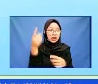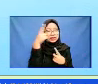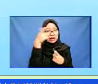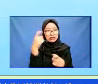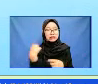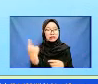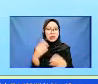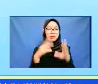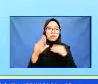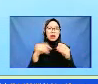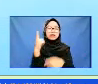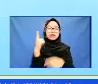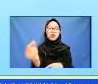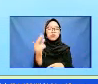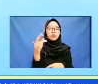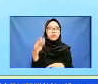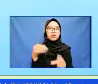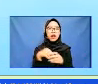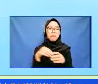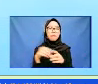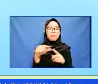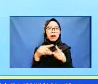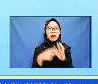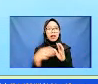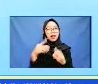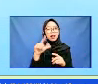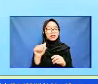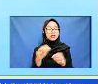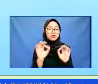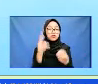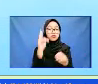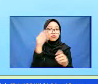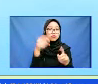have your questions diving deeper into those different